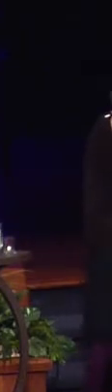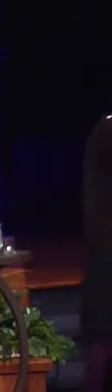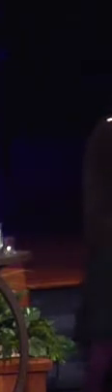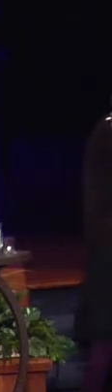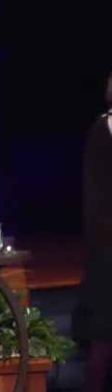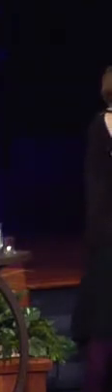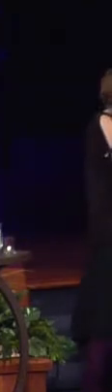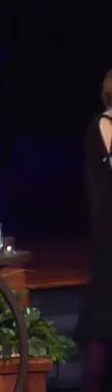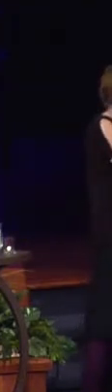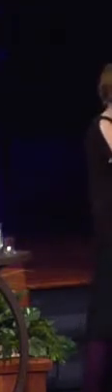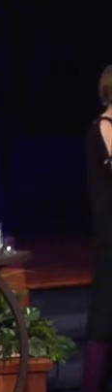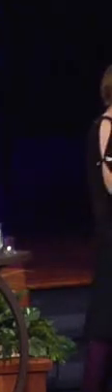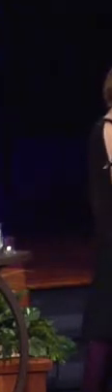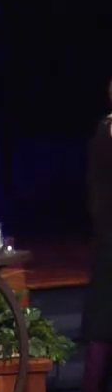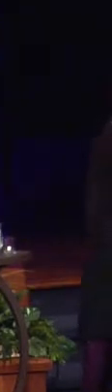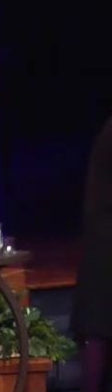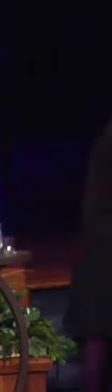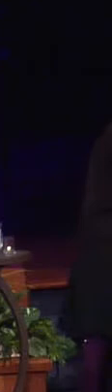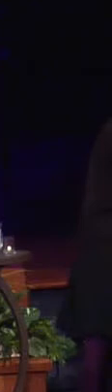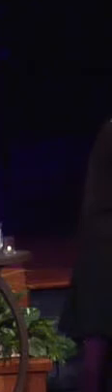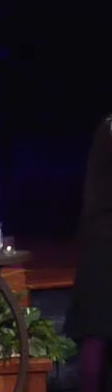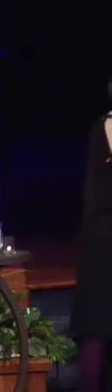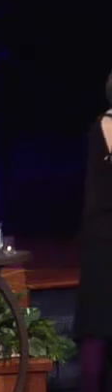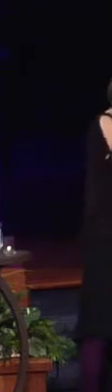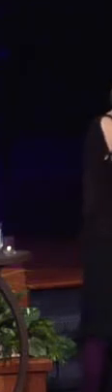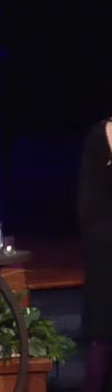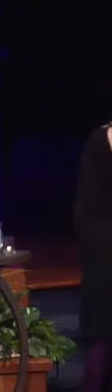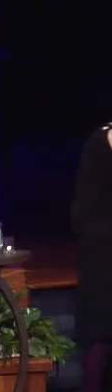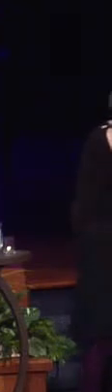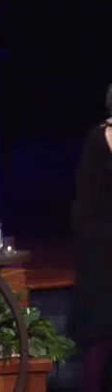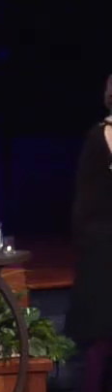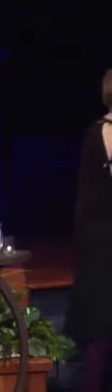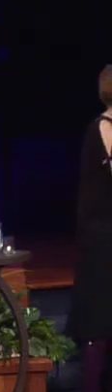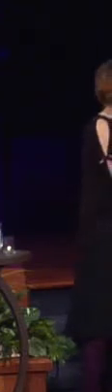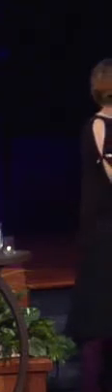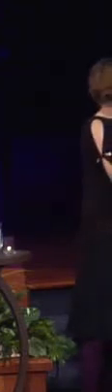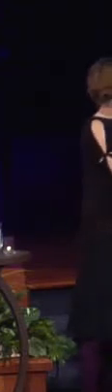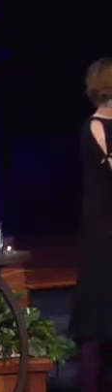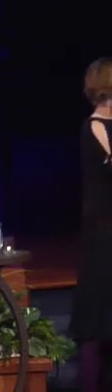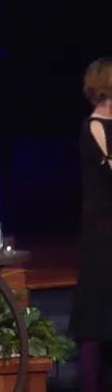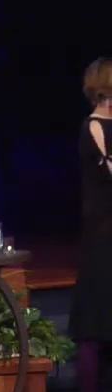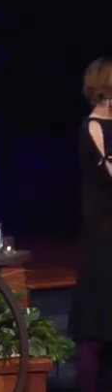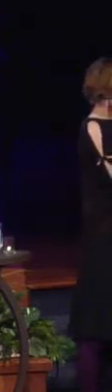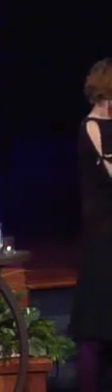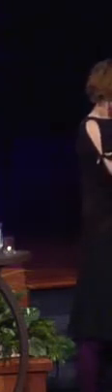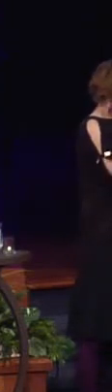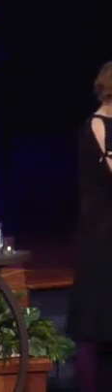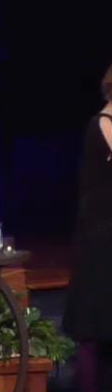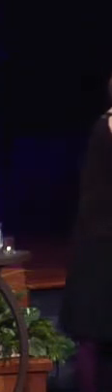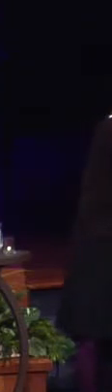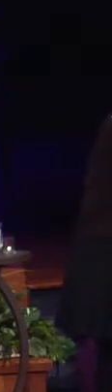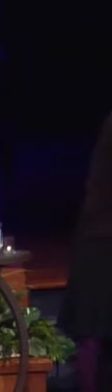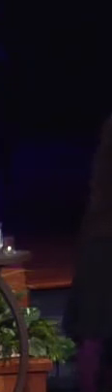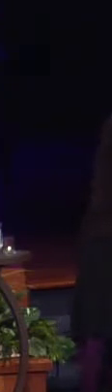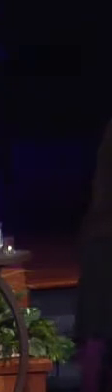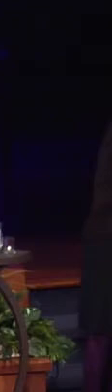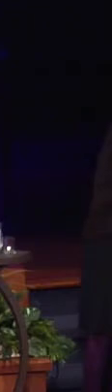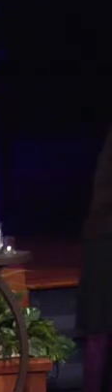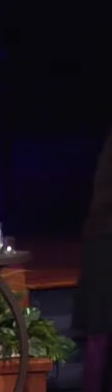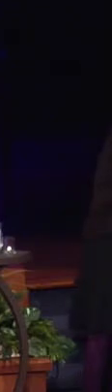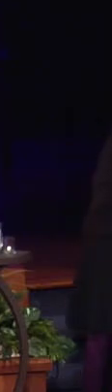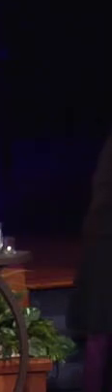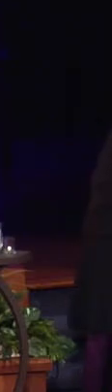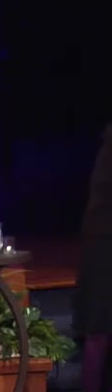do together as humanity. But I get caught up in that sense of unworthiness.